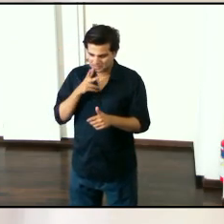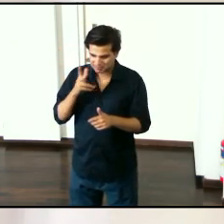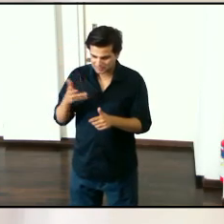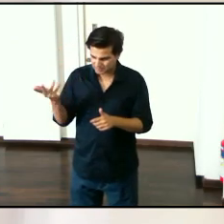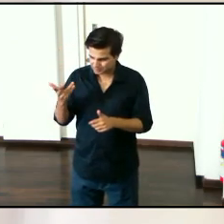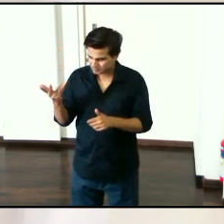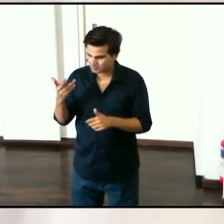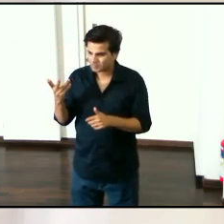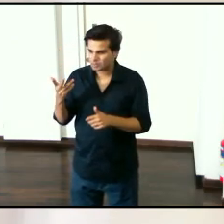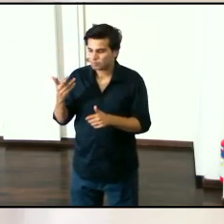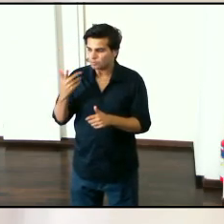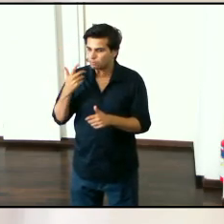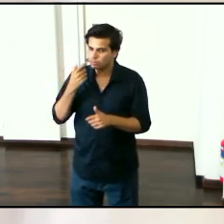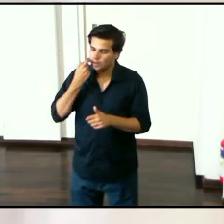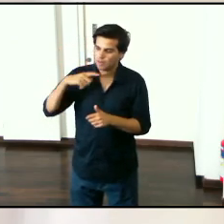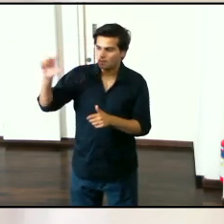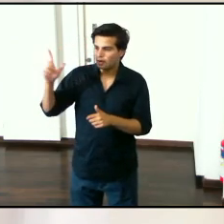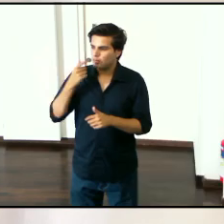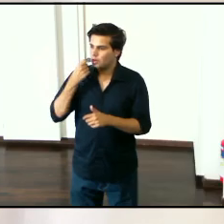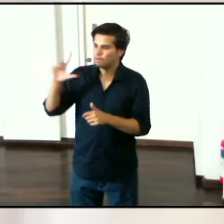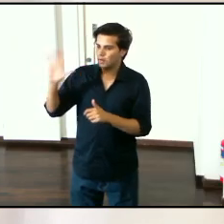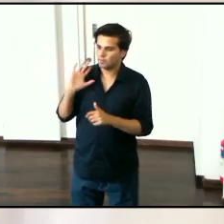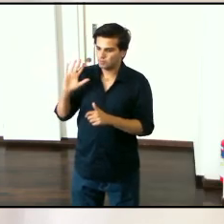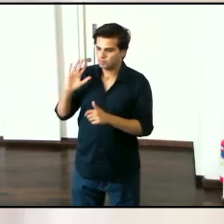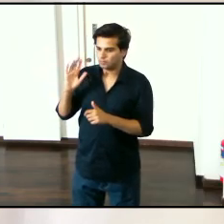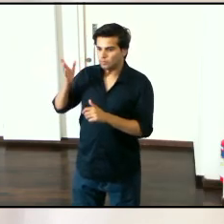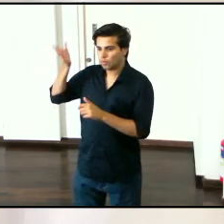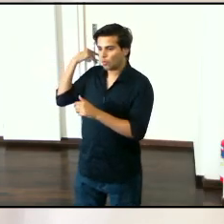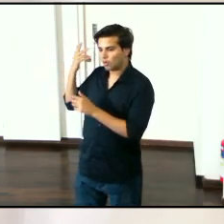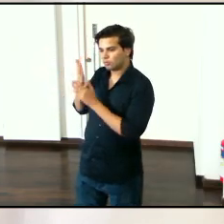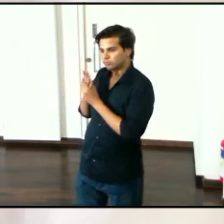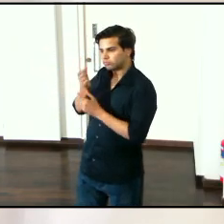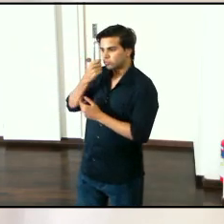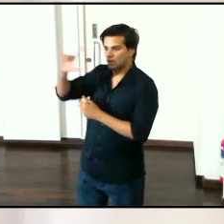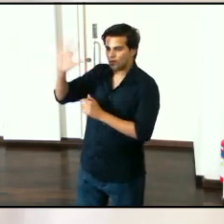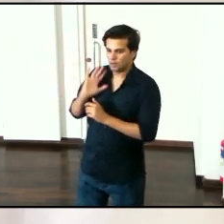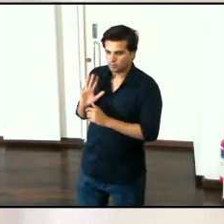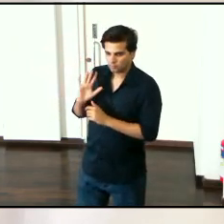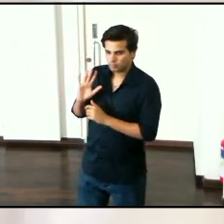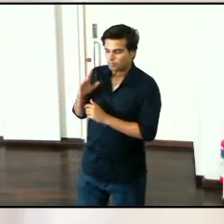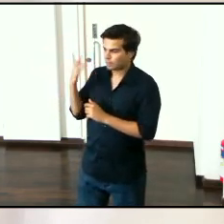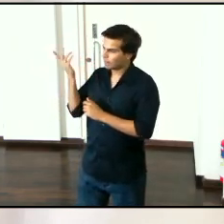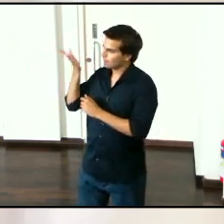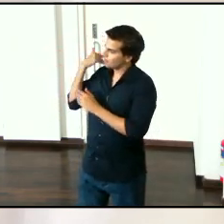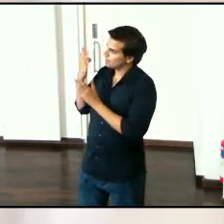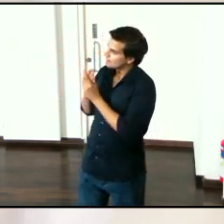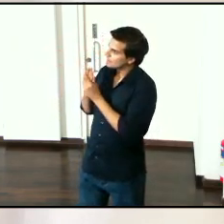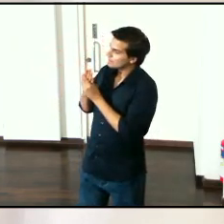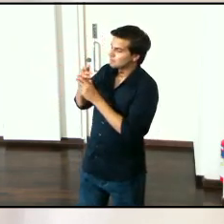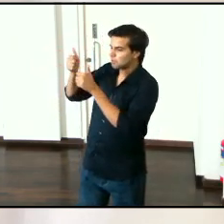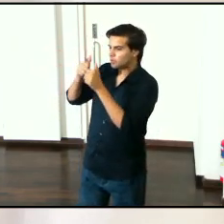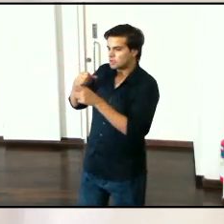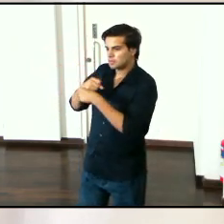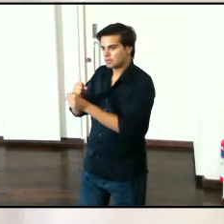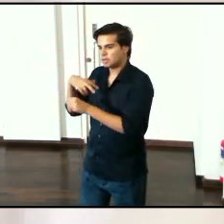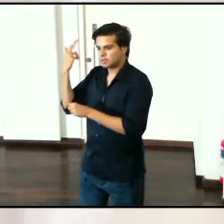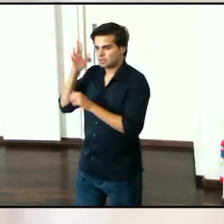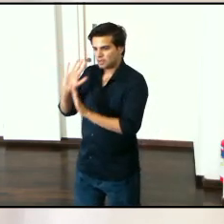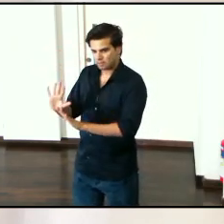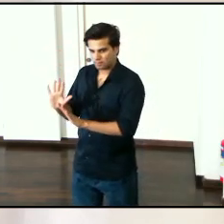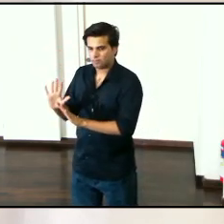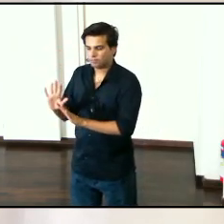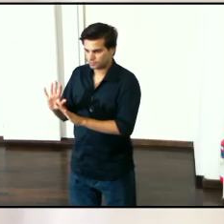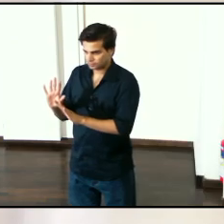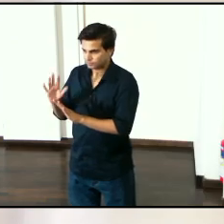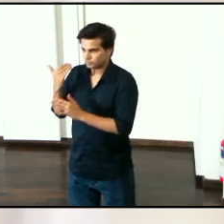they're timely. They are time-bound, right? They're made for particular reasons, right? And we are looking